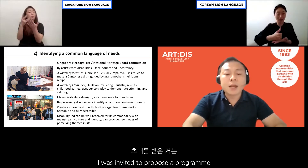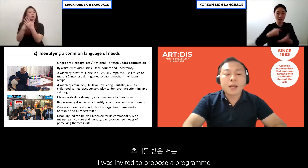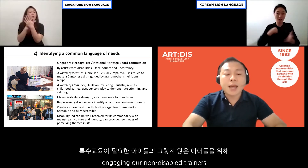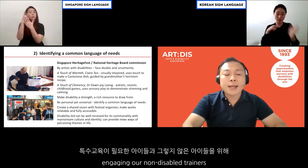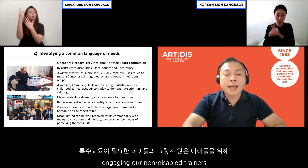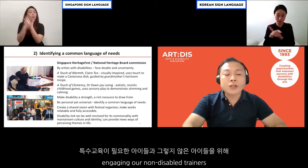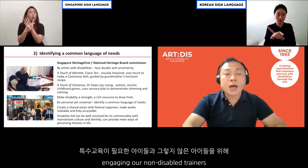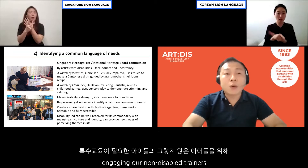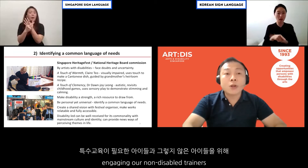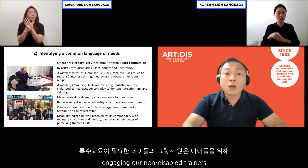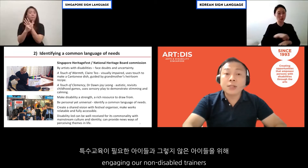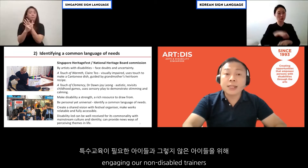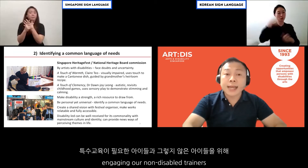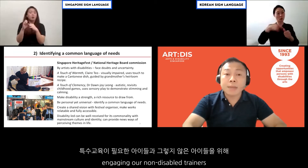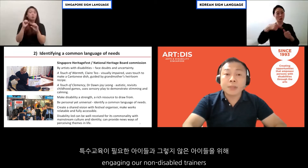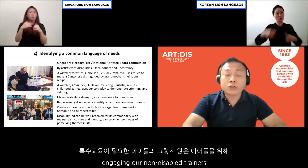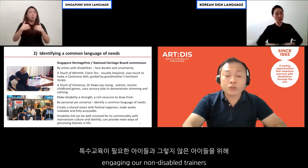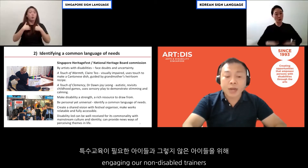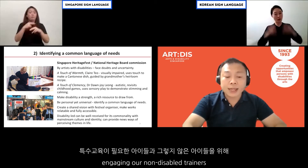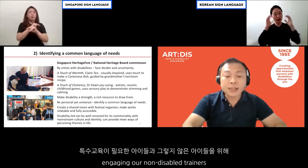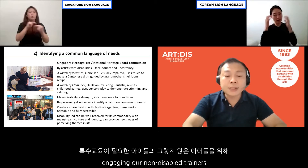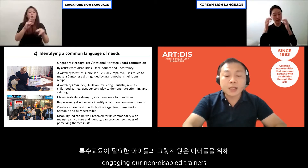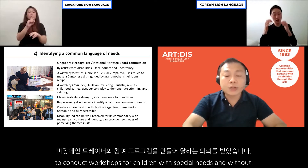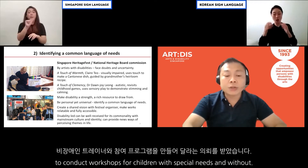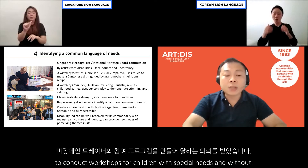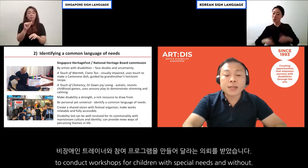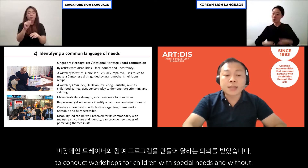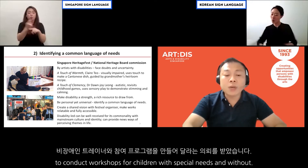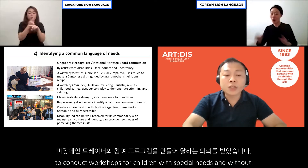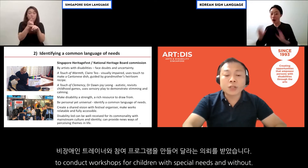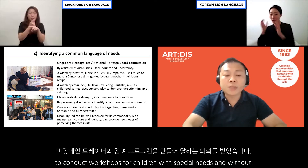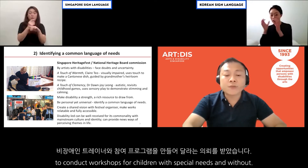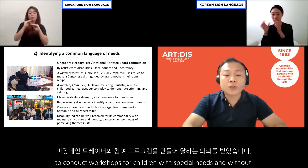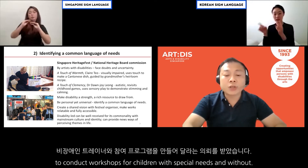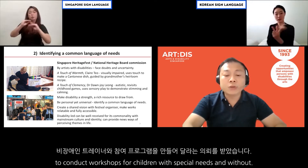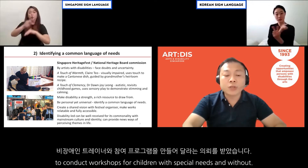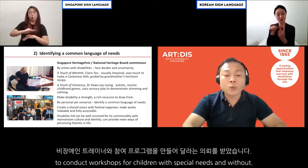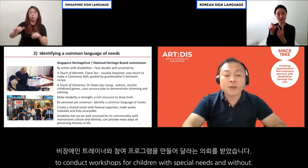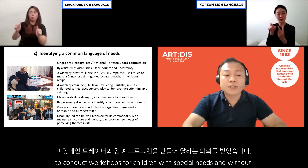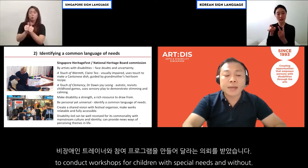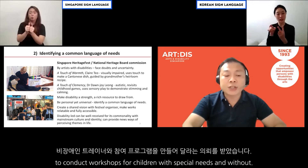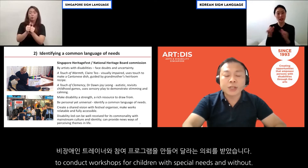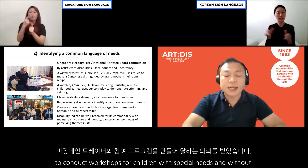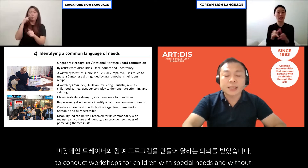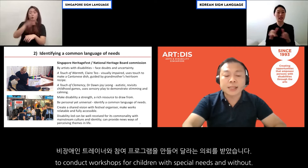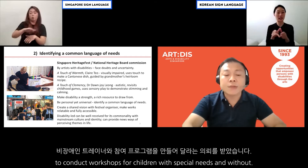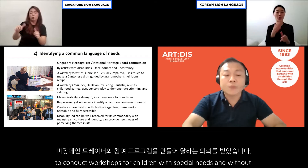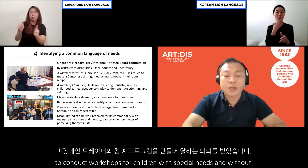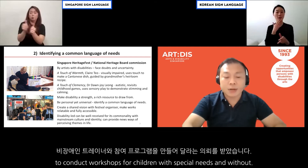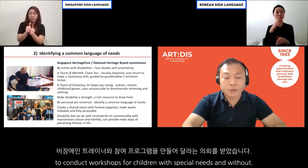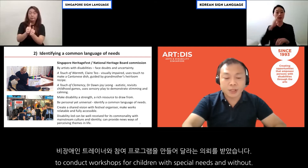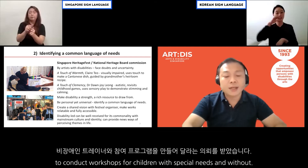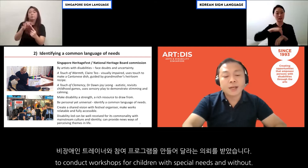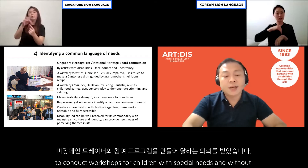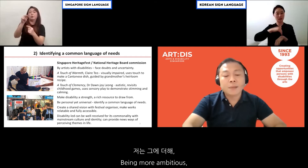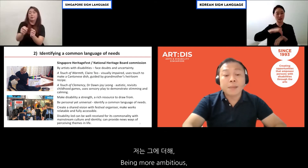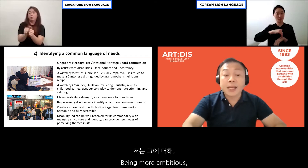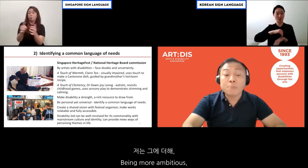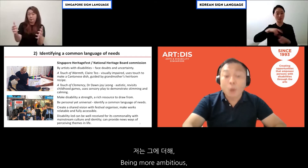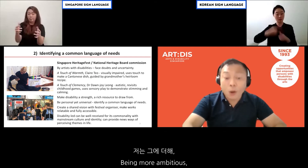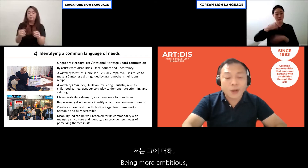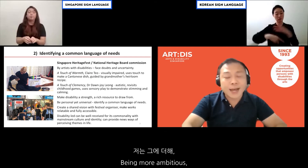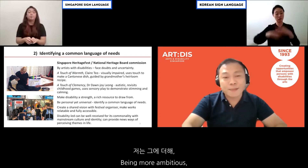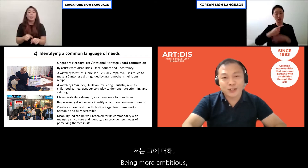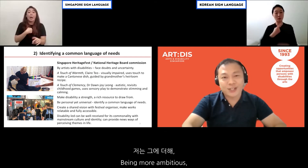program engaging our non-disabled trainers to conduct workshops for children with special needs and without.